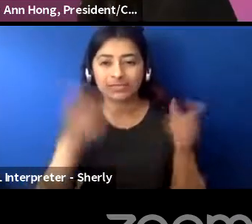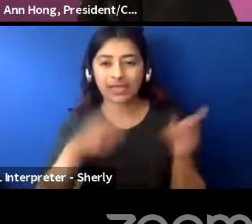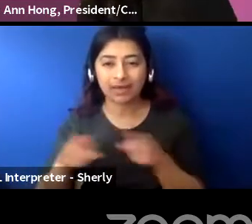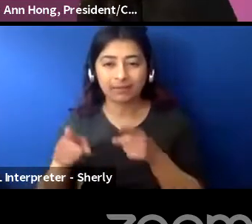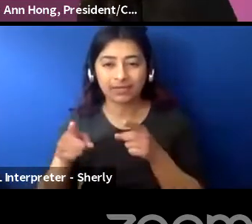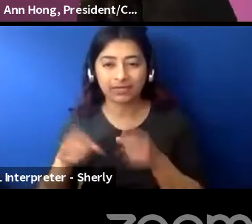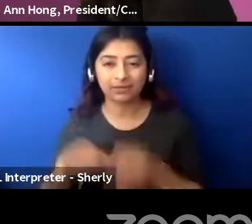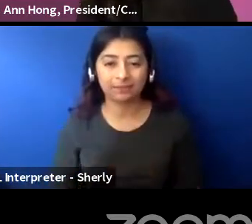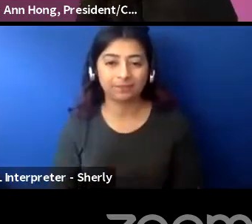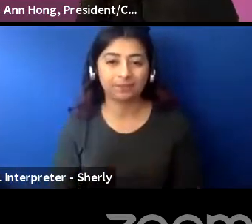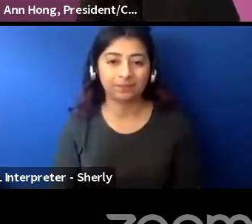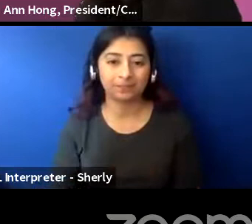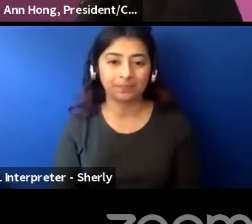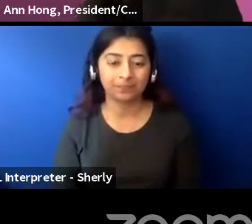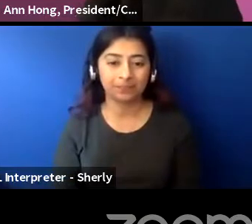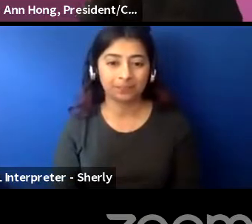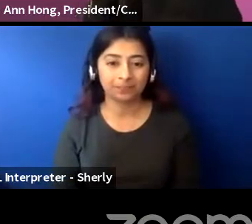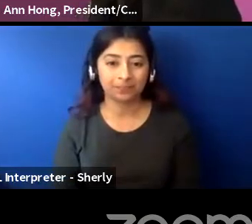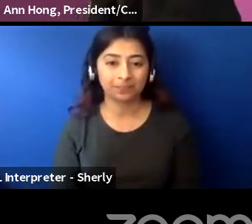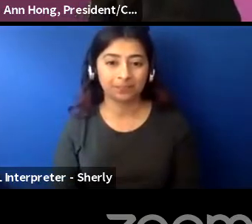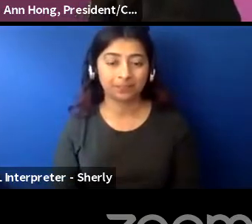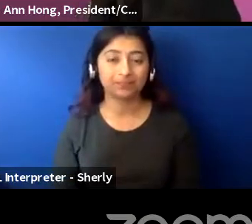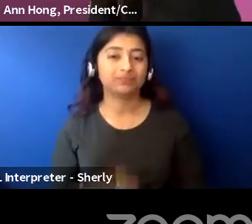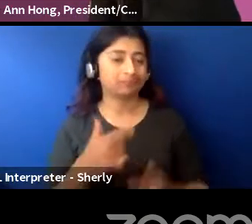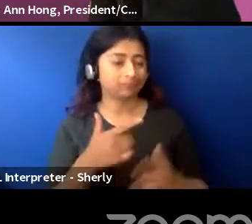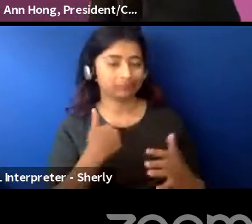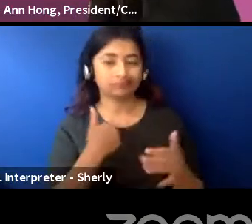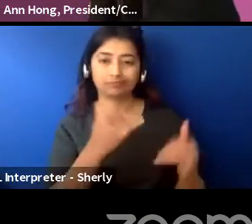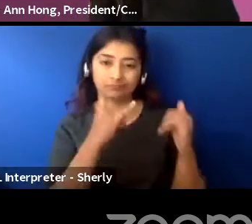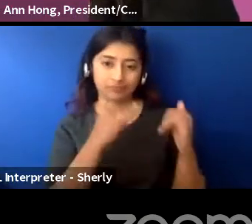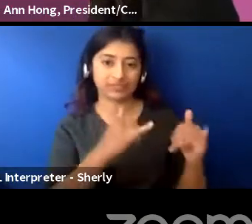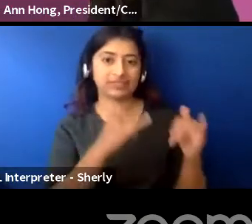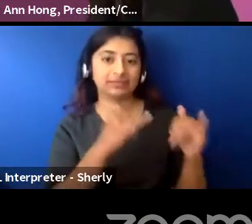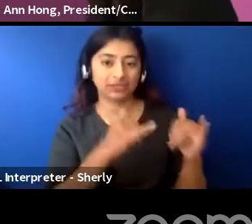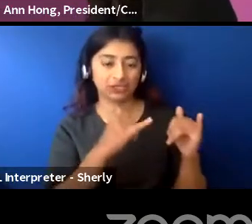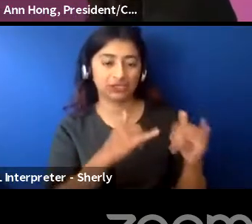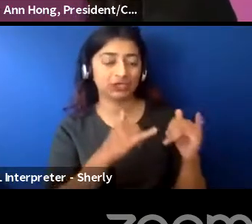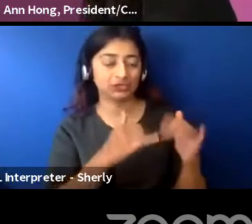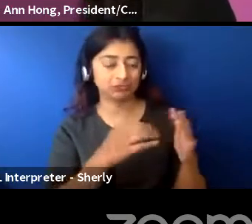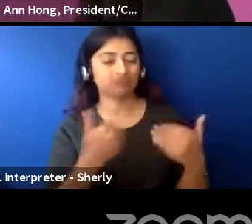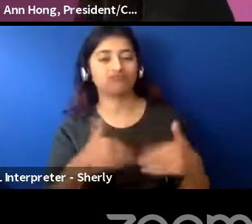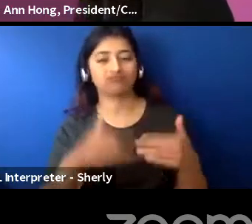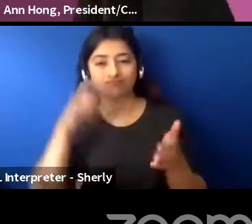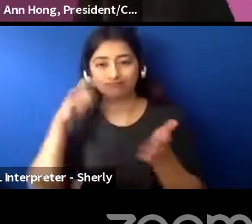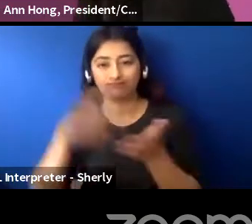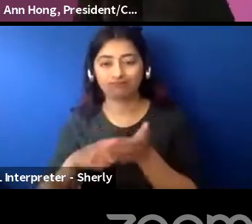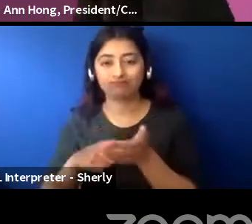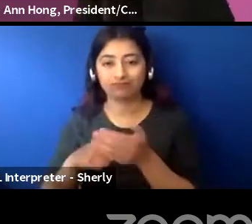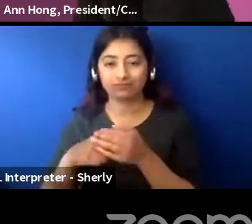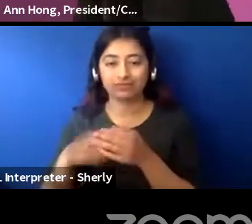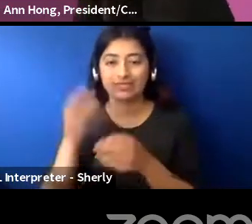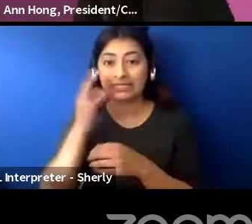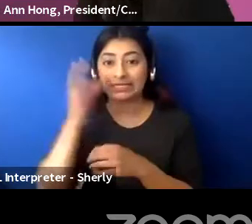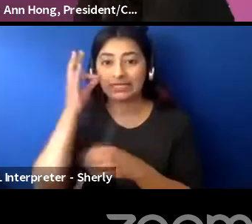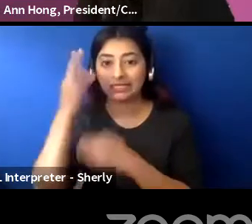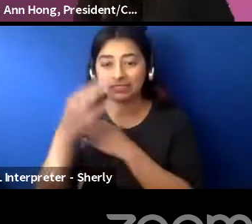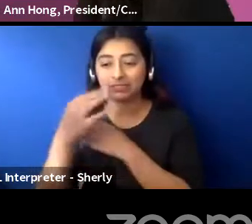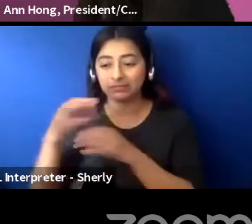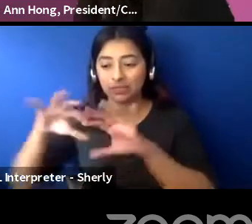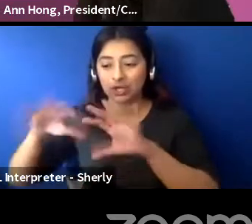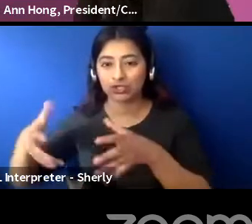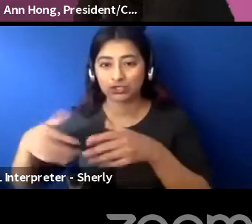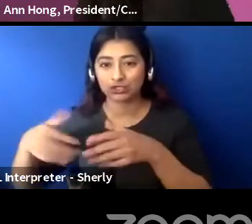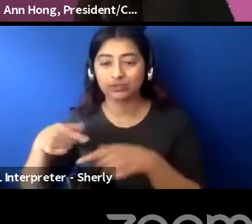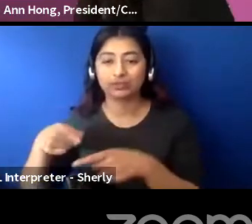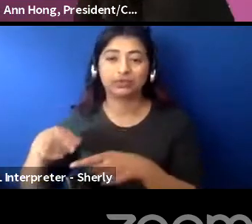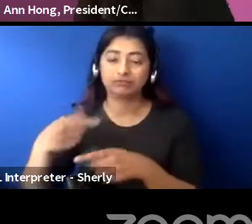I think that she had shared a lot of the similarities that we also see in Indian country. And I don't think it's an